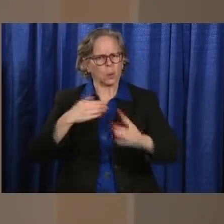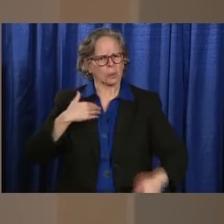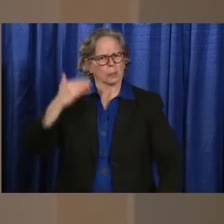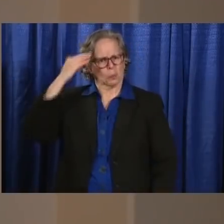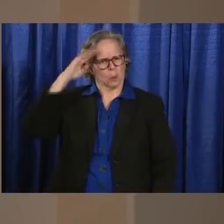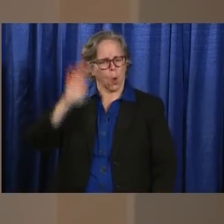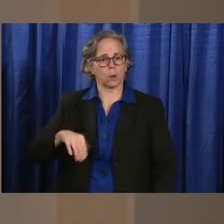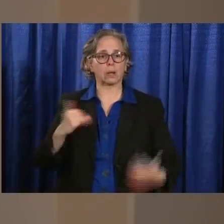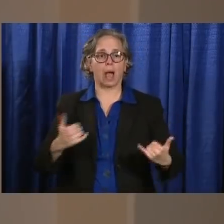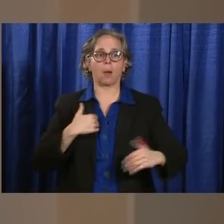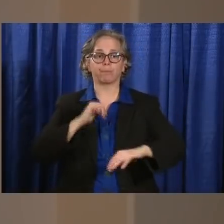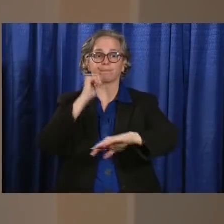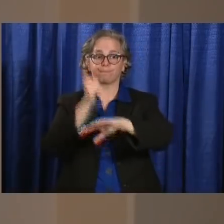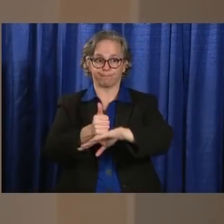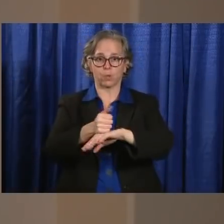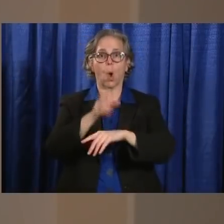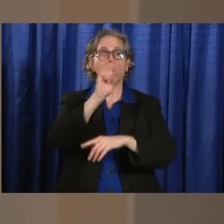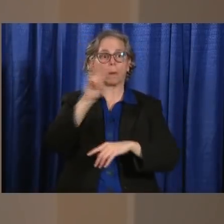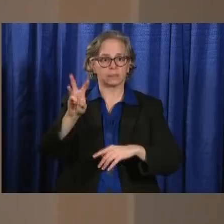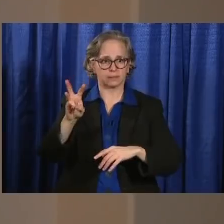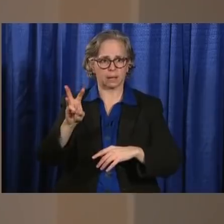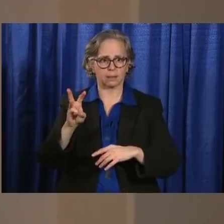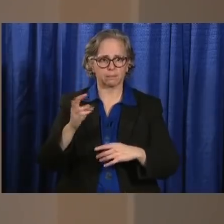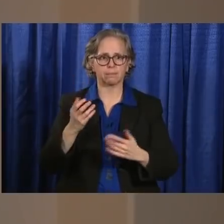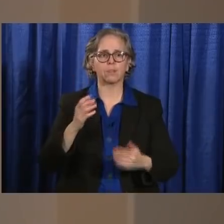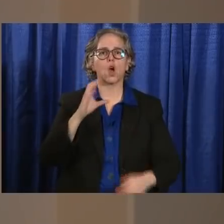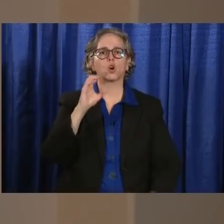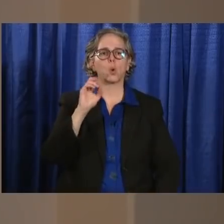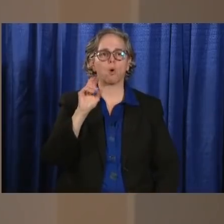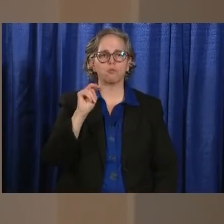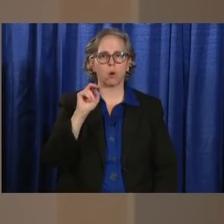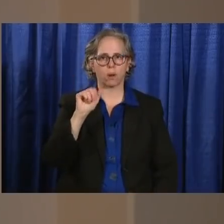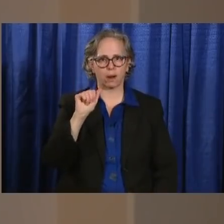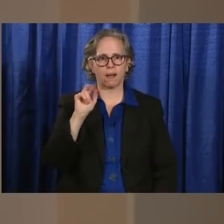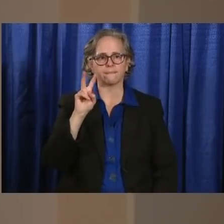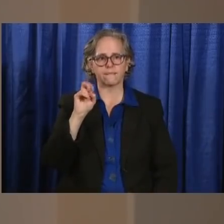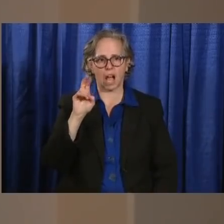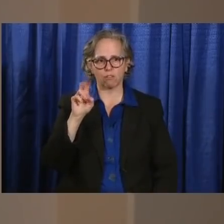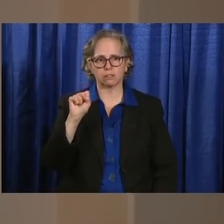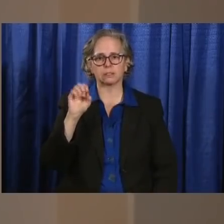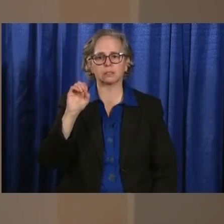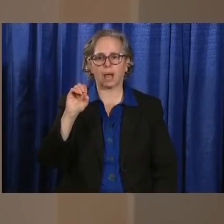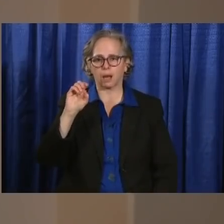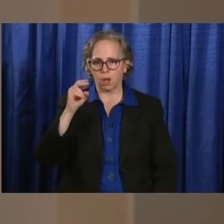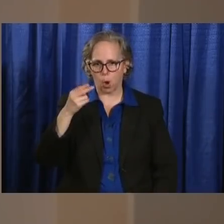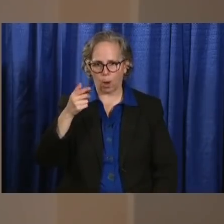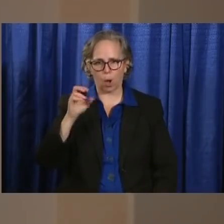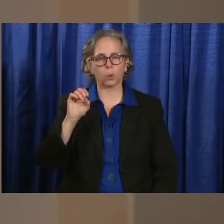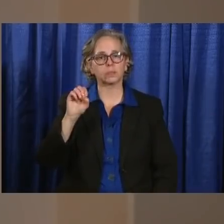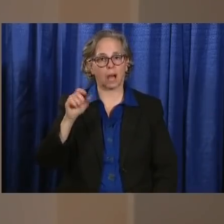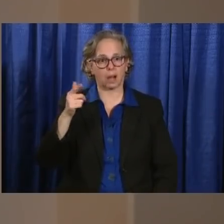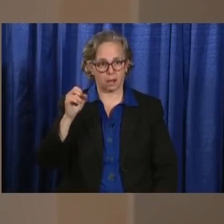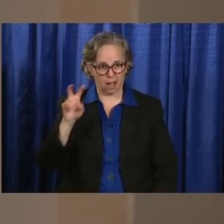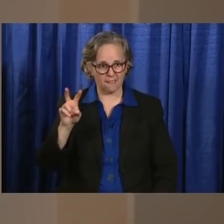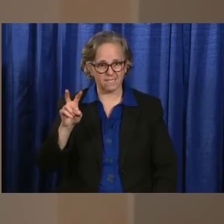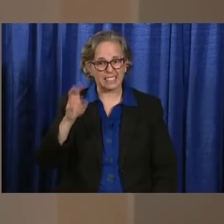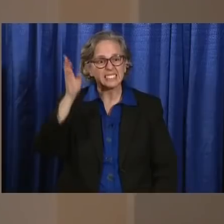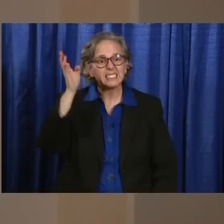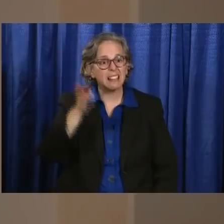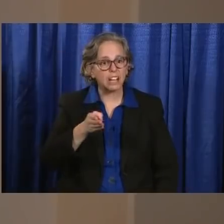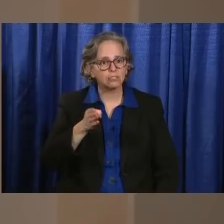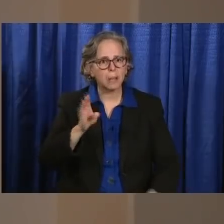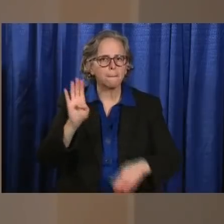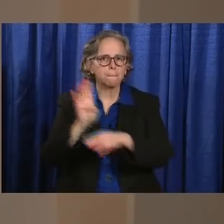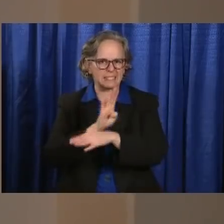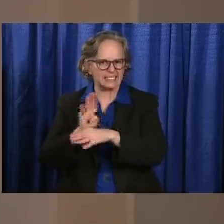website, which is coronavirus.ohio.gov, under Business Help, and it's under the Individuals and Families tab.